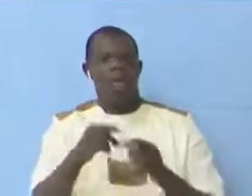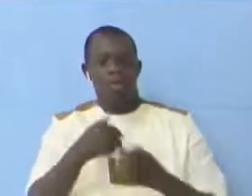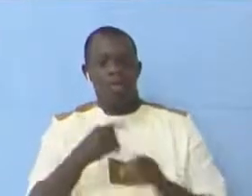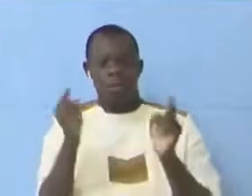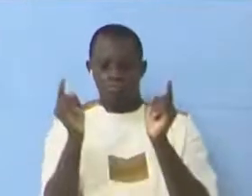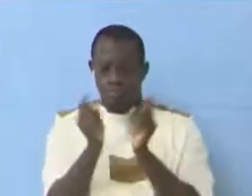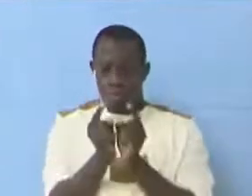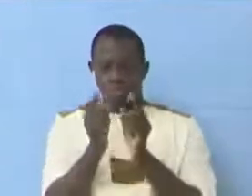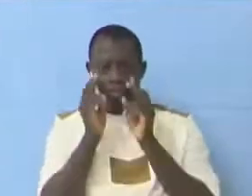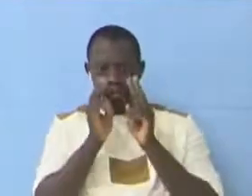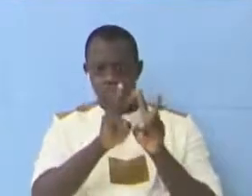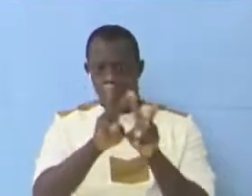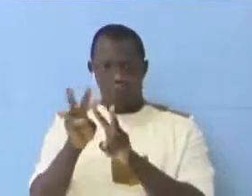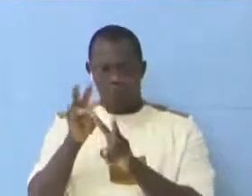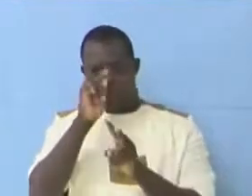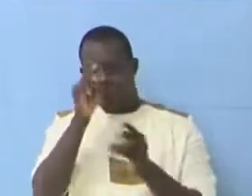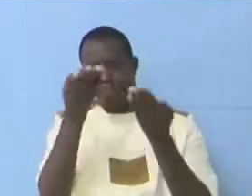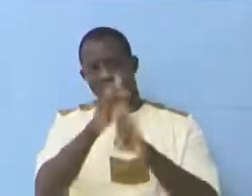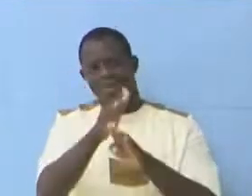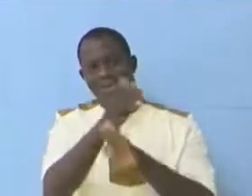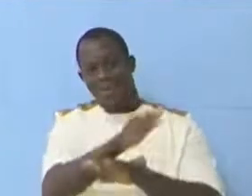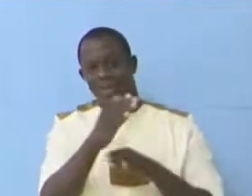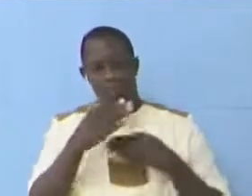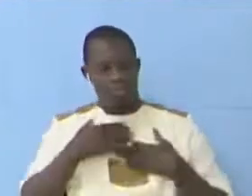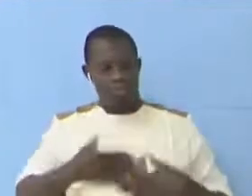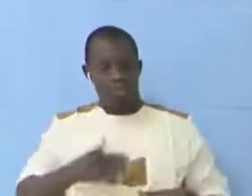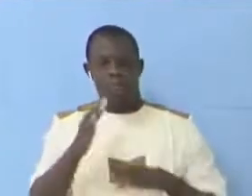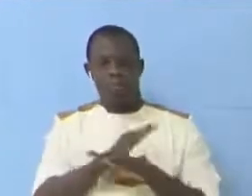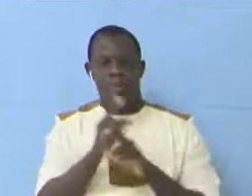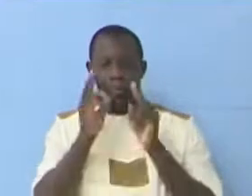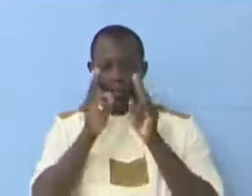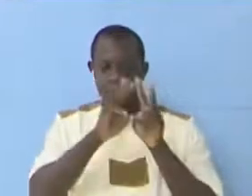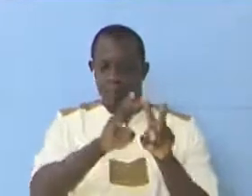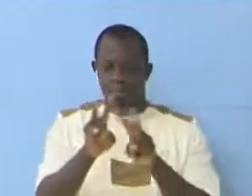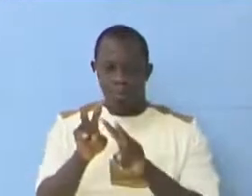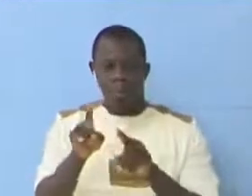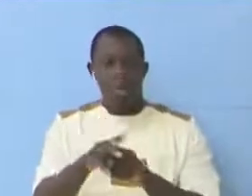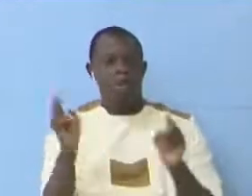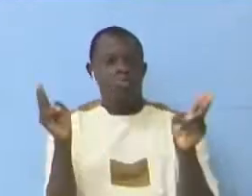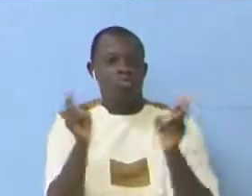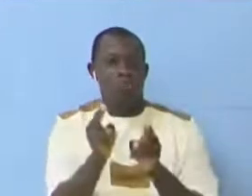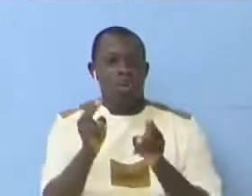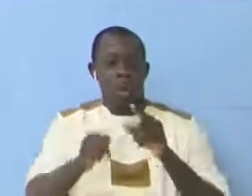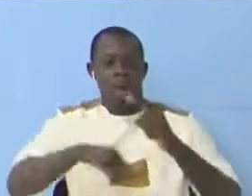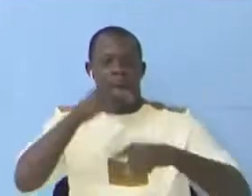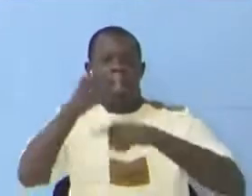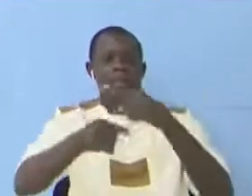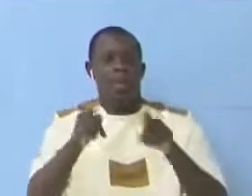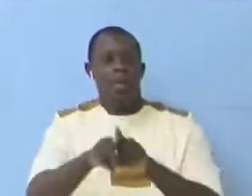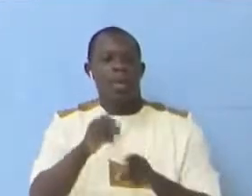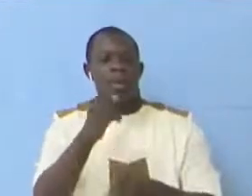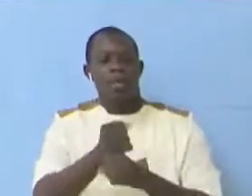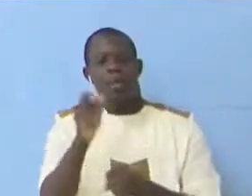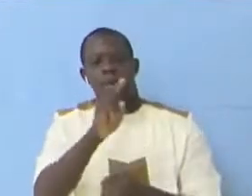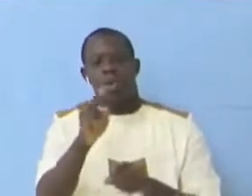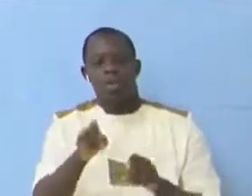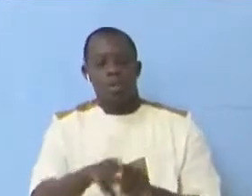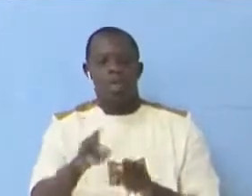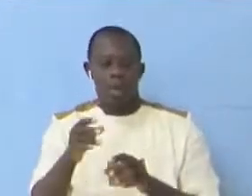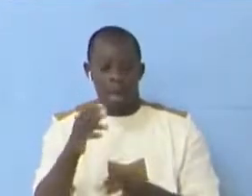saw these corpses. ma dem gis nag niw yi. Shortly afterwards, they were put on